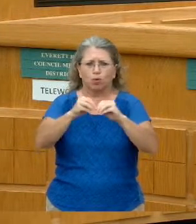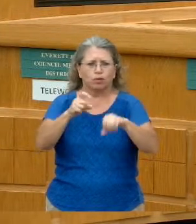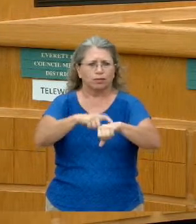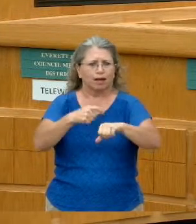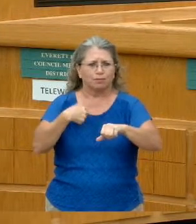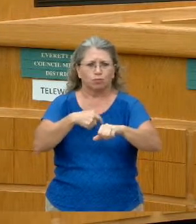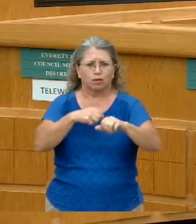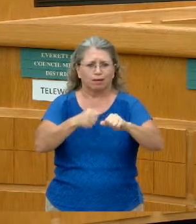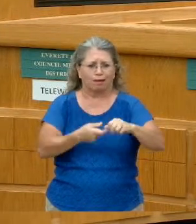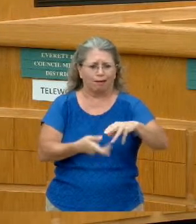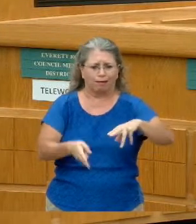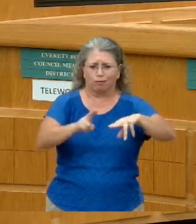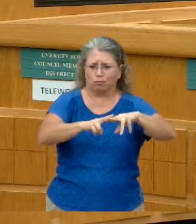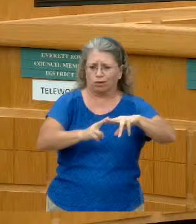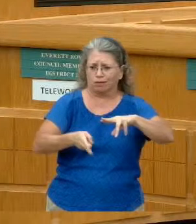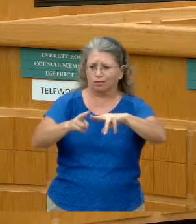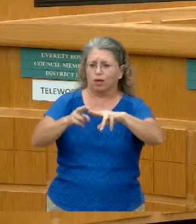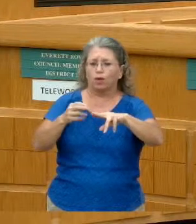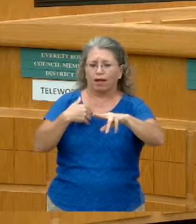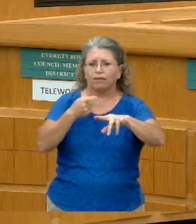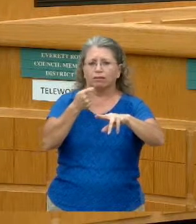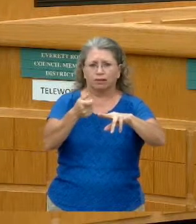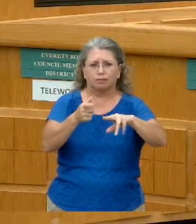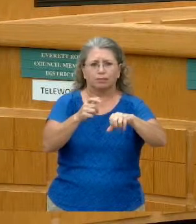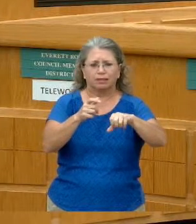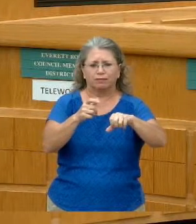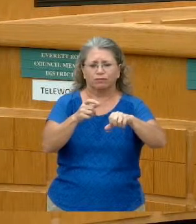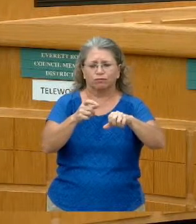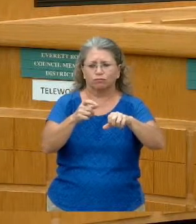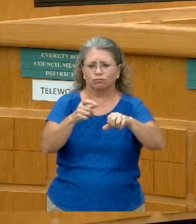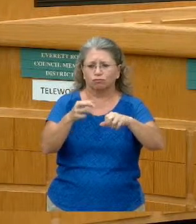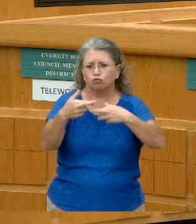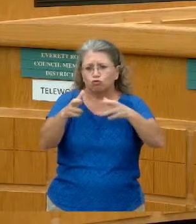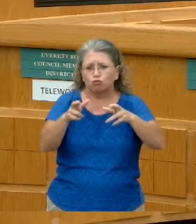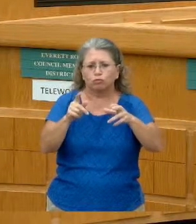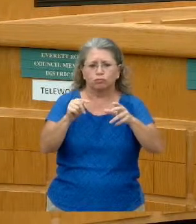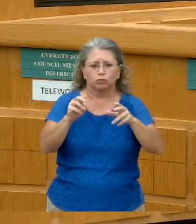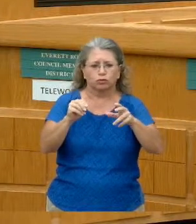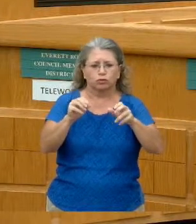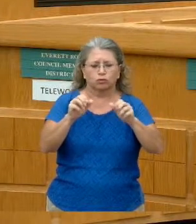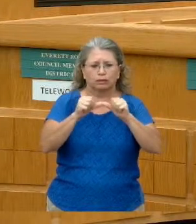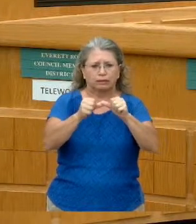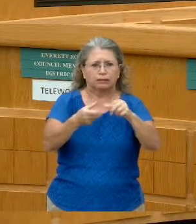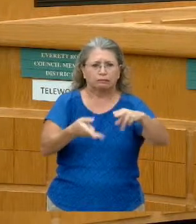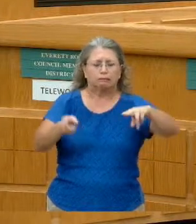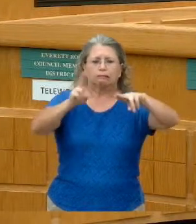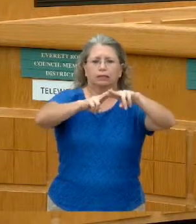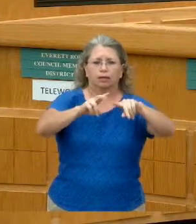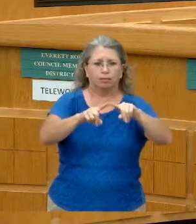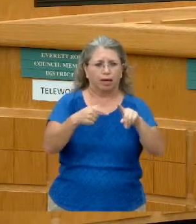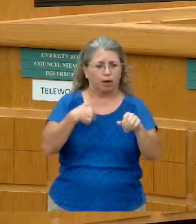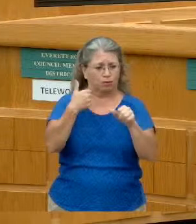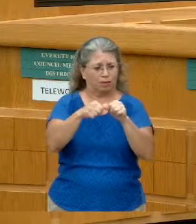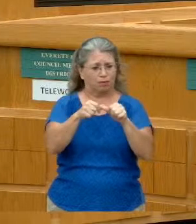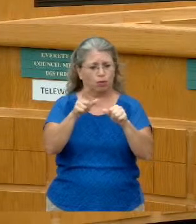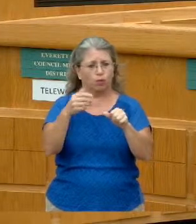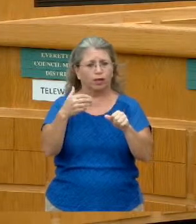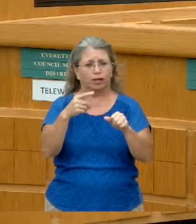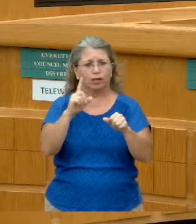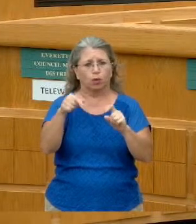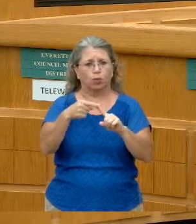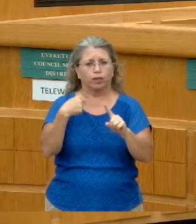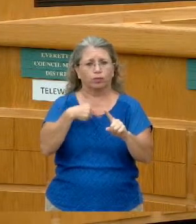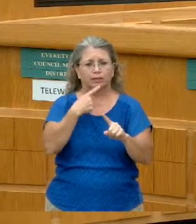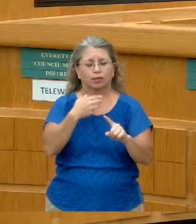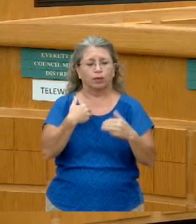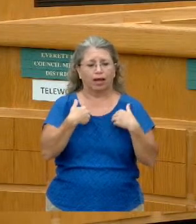have some room to continue expansion. But I remember the days when we said, we have a 25-unit ICU bed and that'll